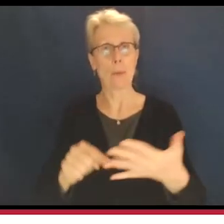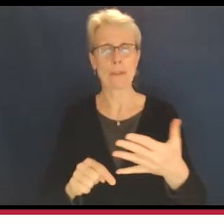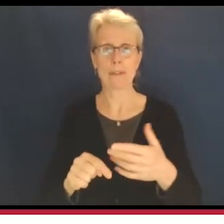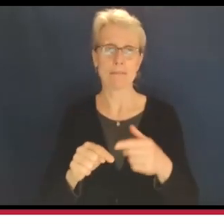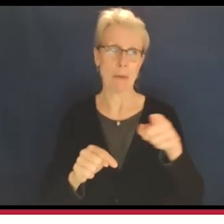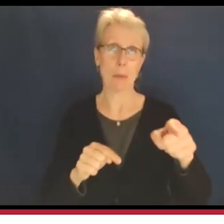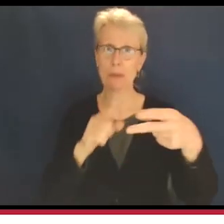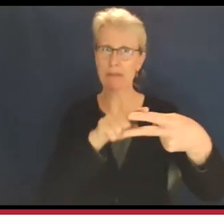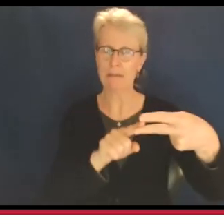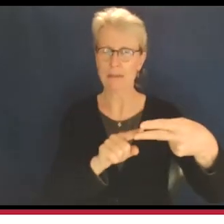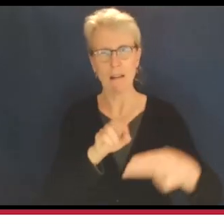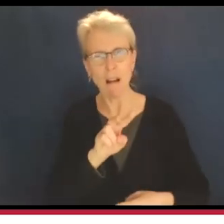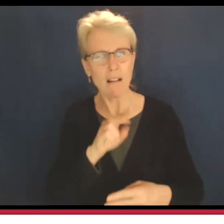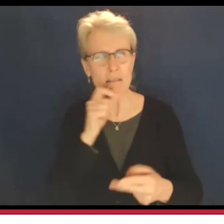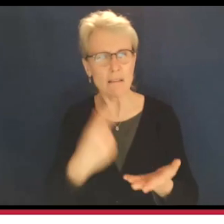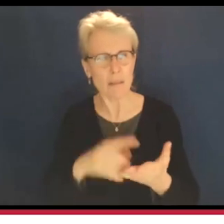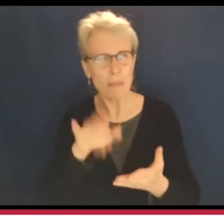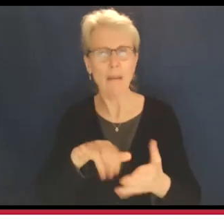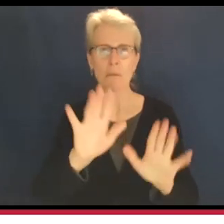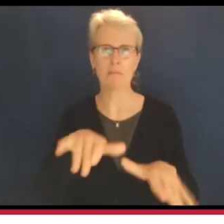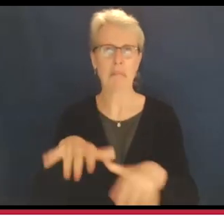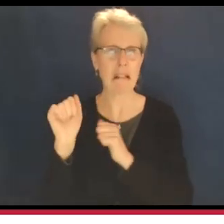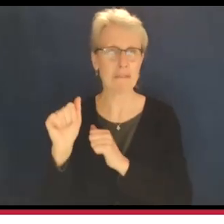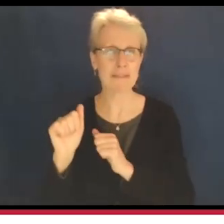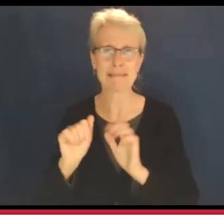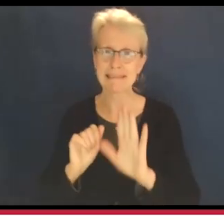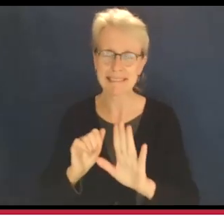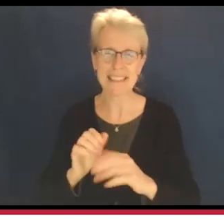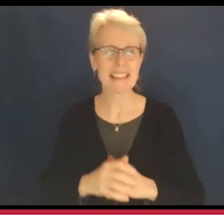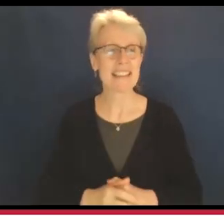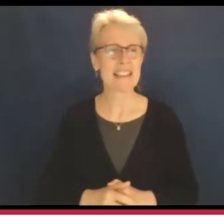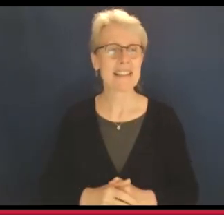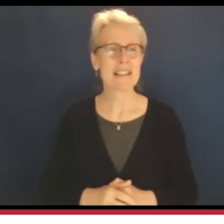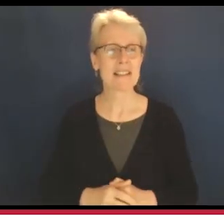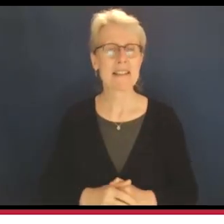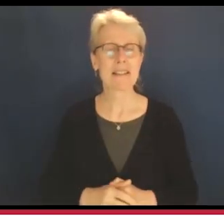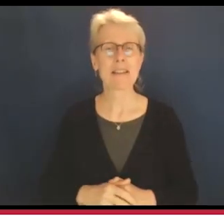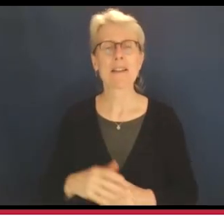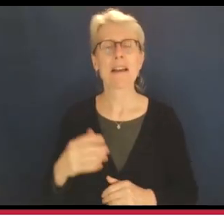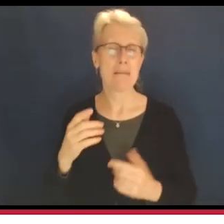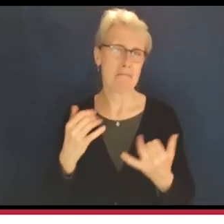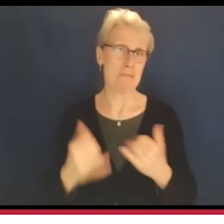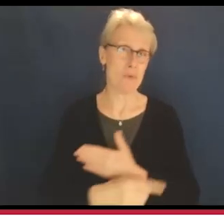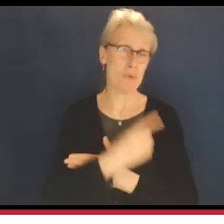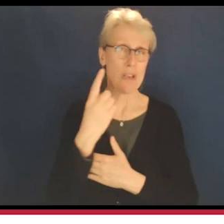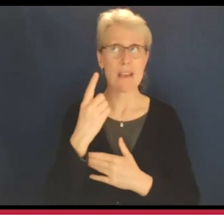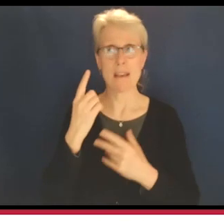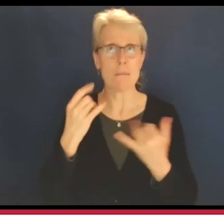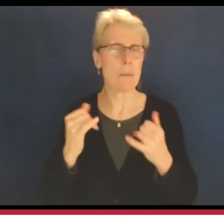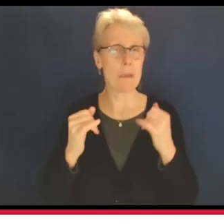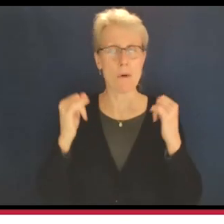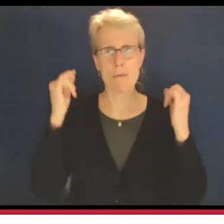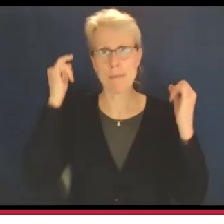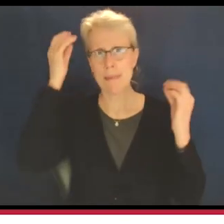No, there are a lot of intertwined issues that that people are thinking about very hard right